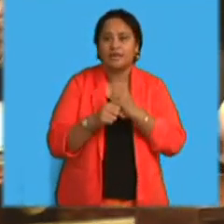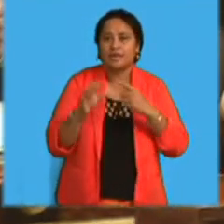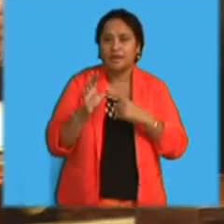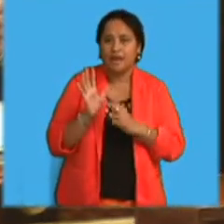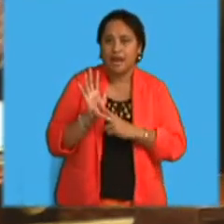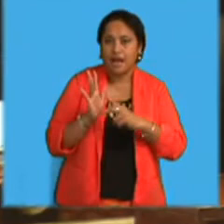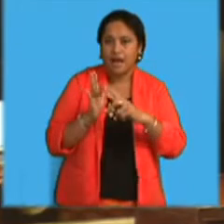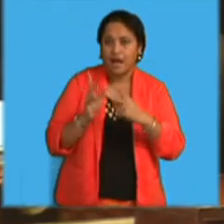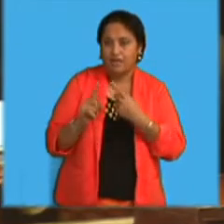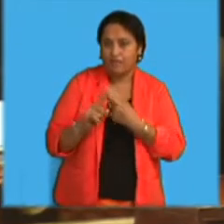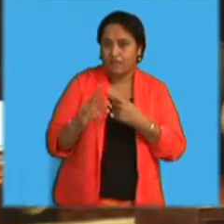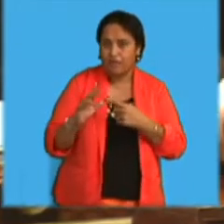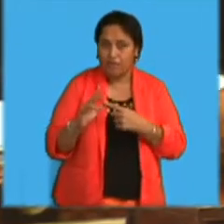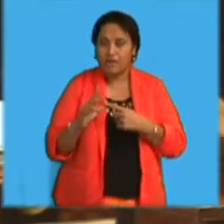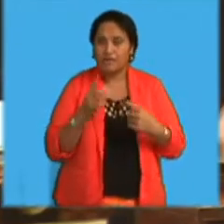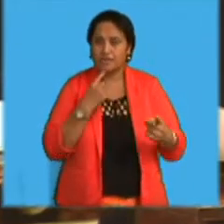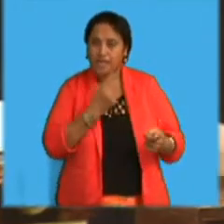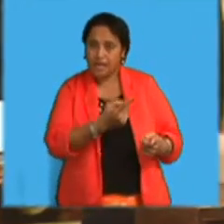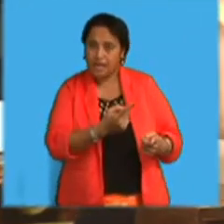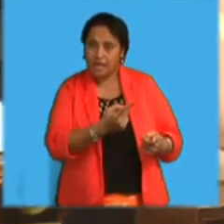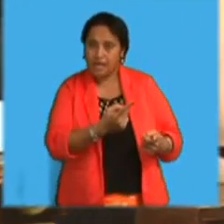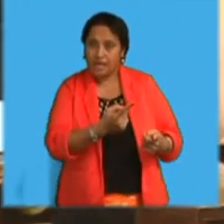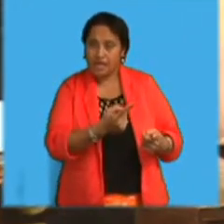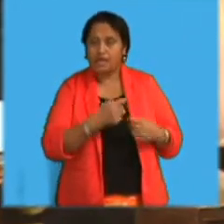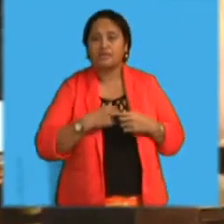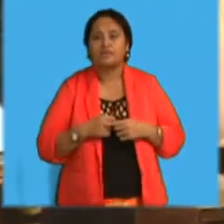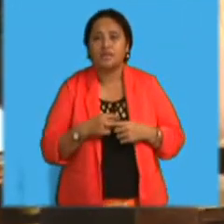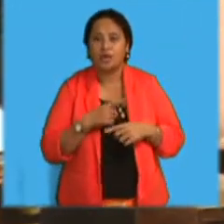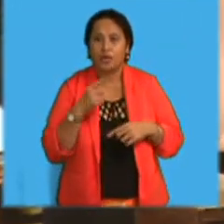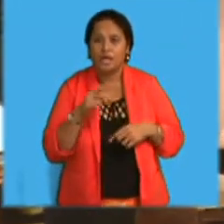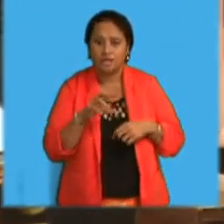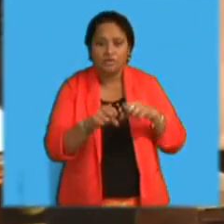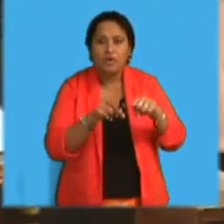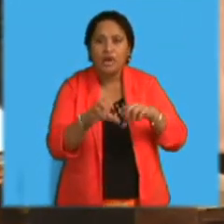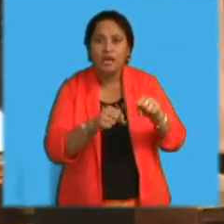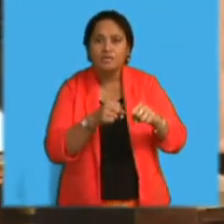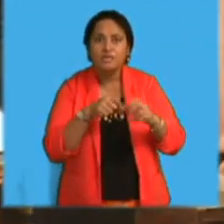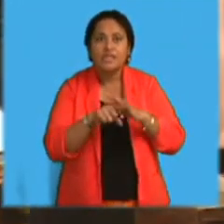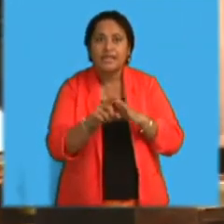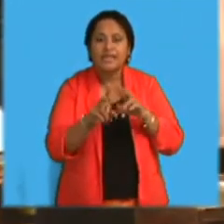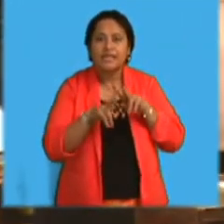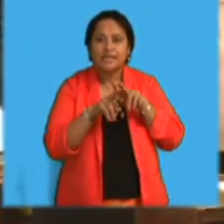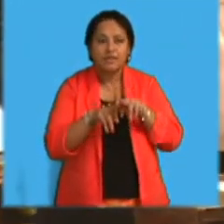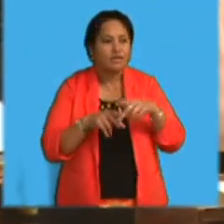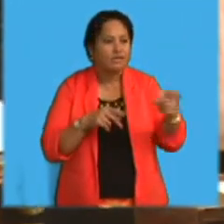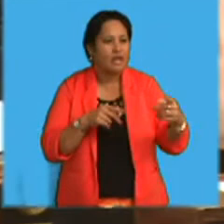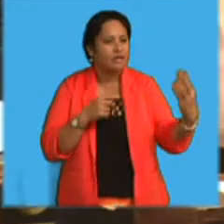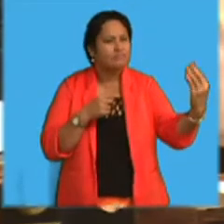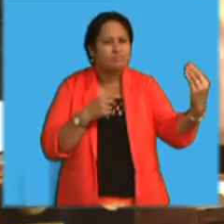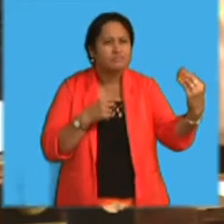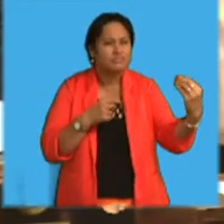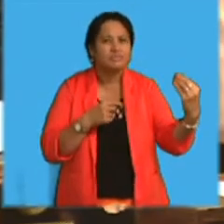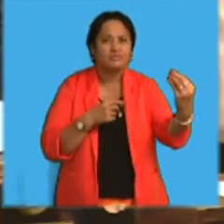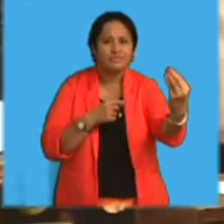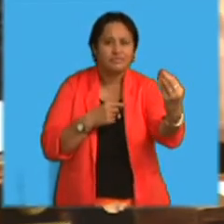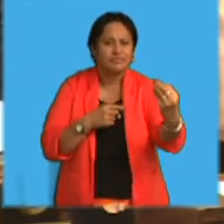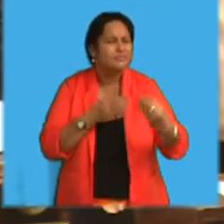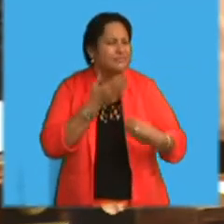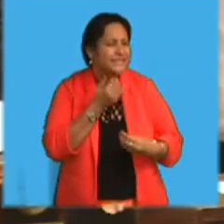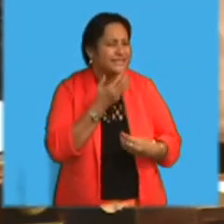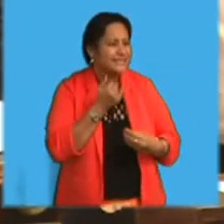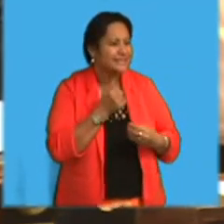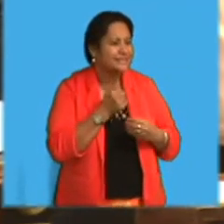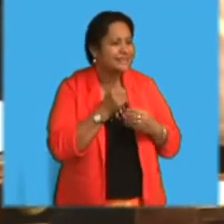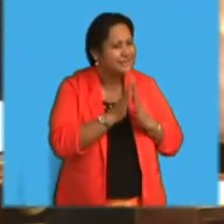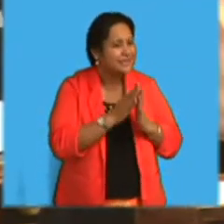Speaker, I want to highlight something. I want to highlight that Peanuts, please, just listen. Peanuts, yeah, just listen,